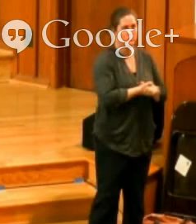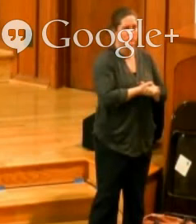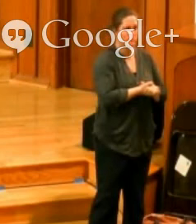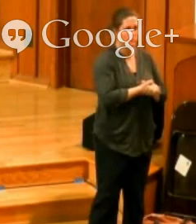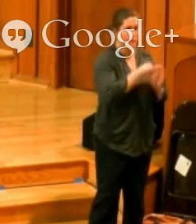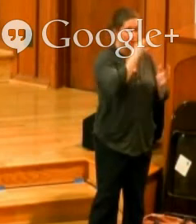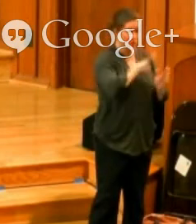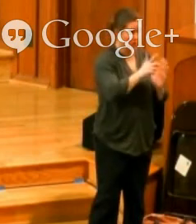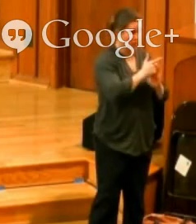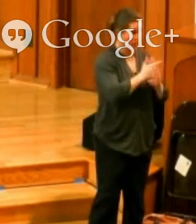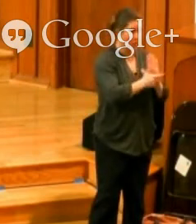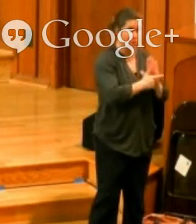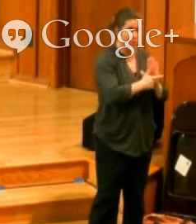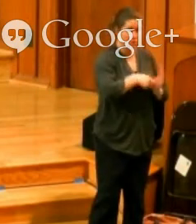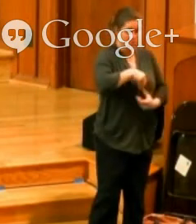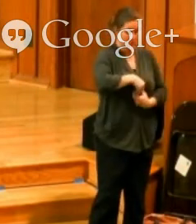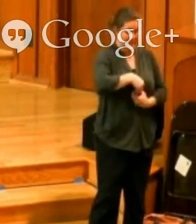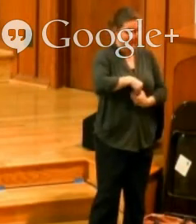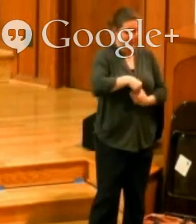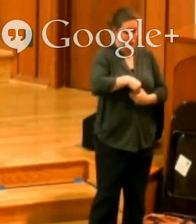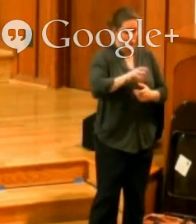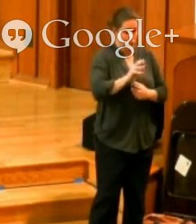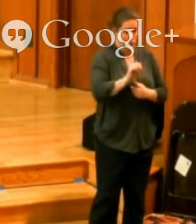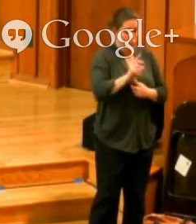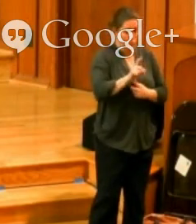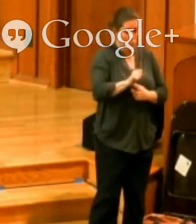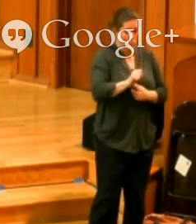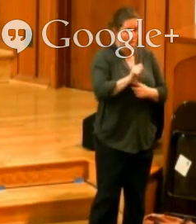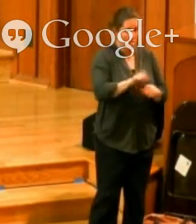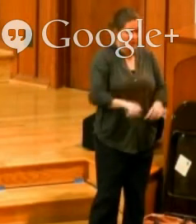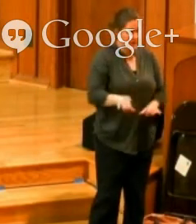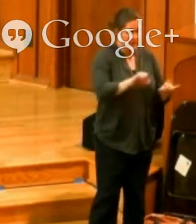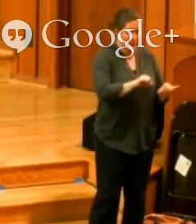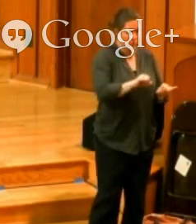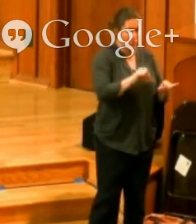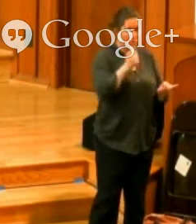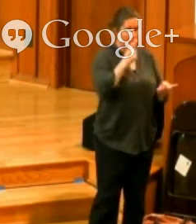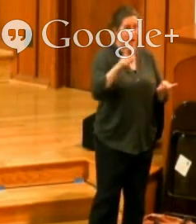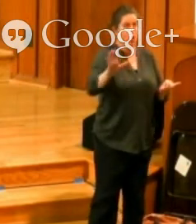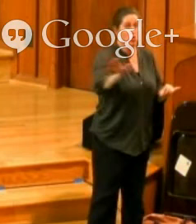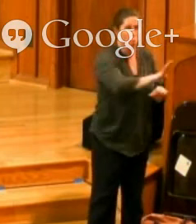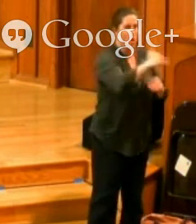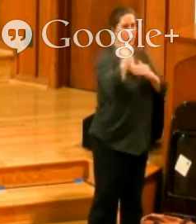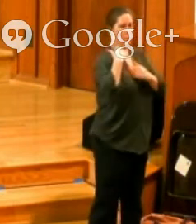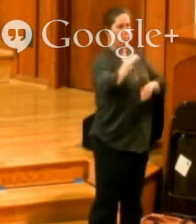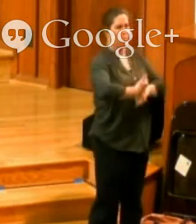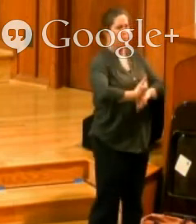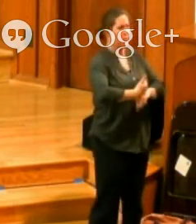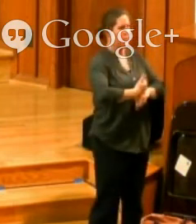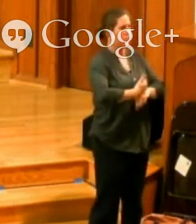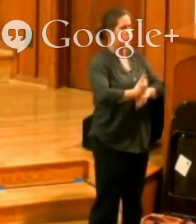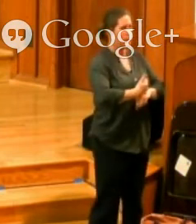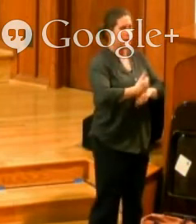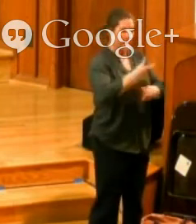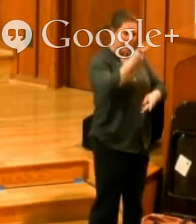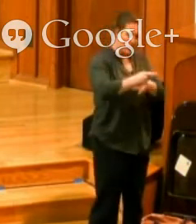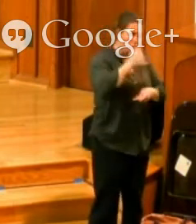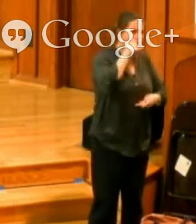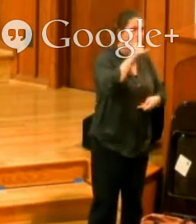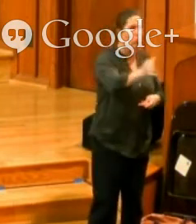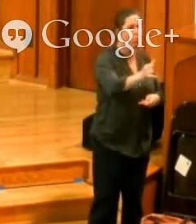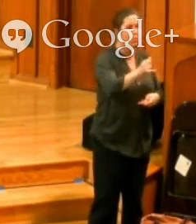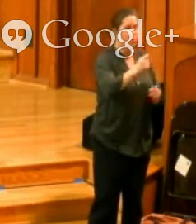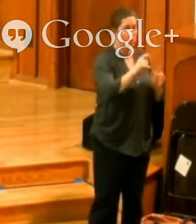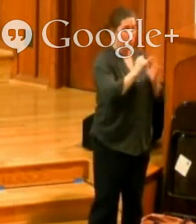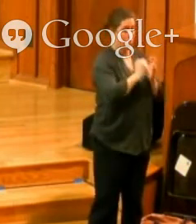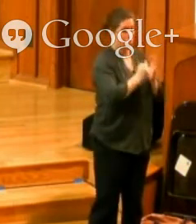God's law is this eternal moral standard which defines sin and establishes our accountability. It's eternal. And the book of Revelation says you are